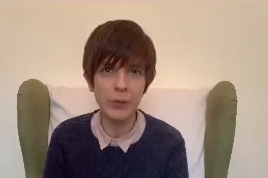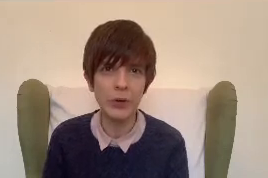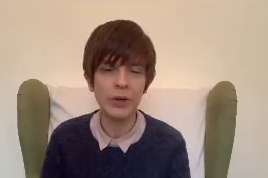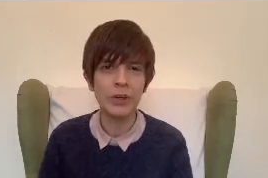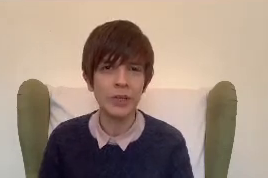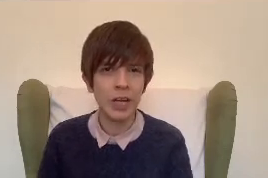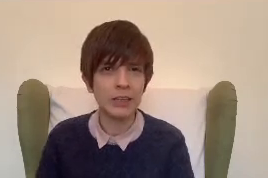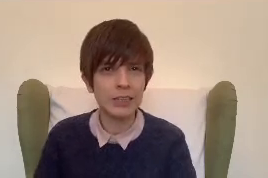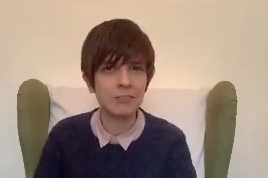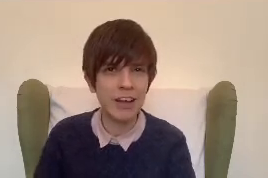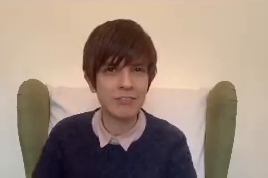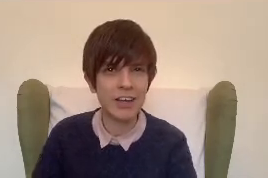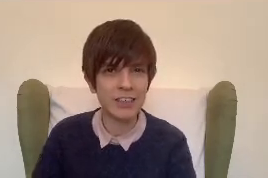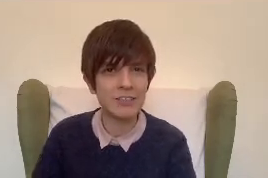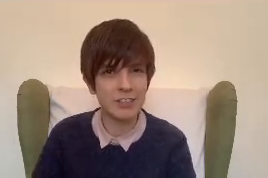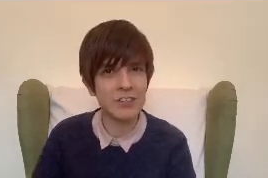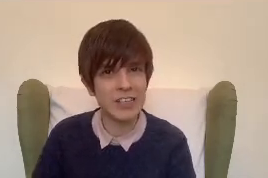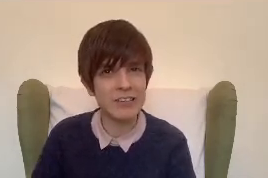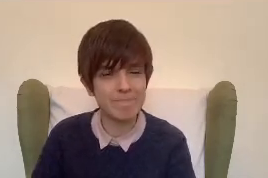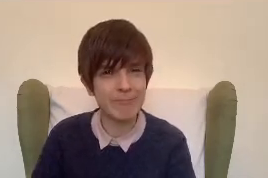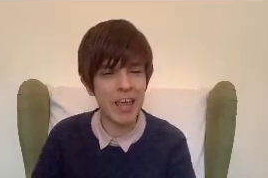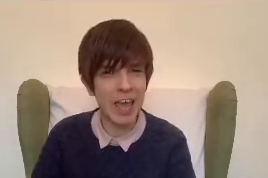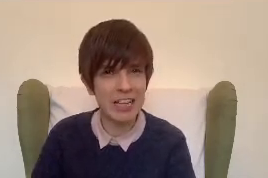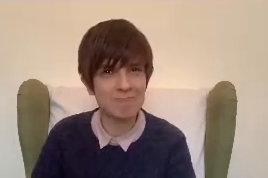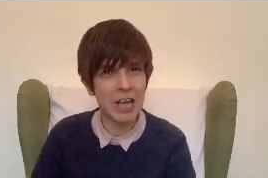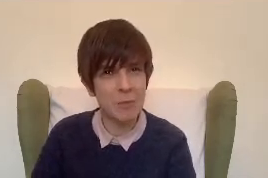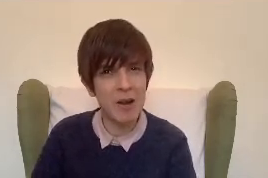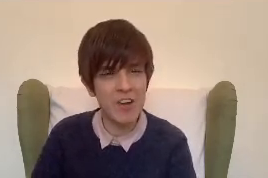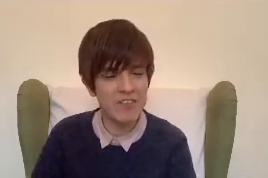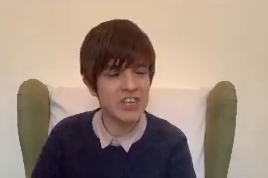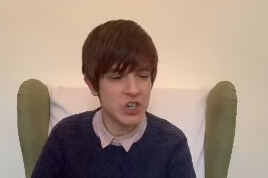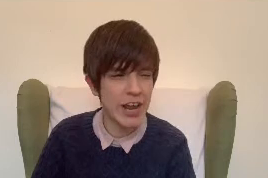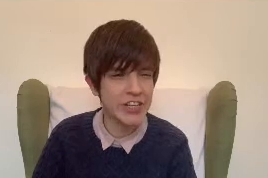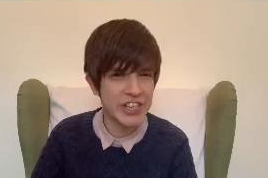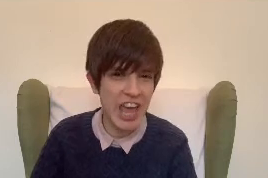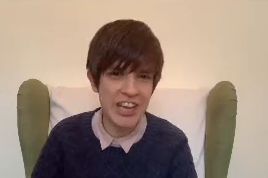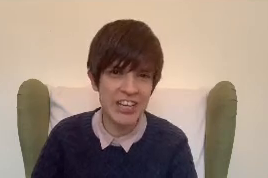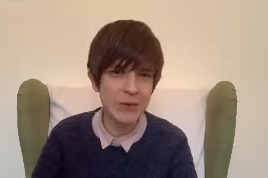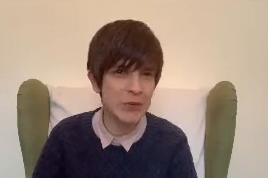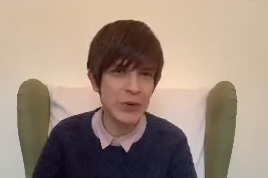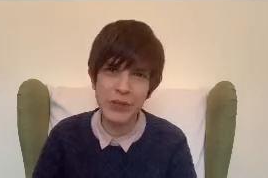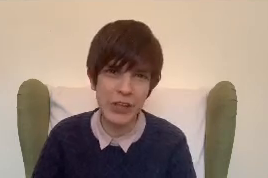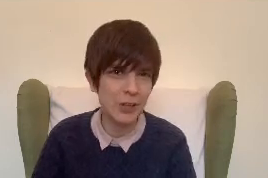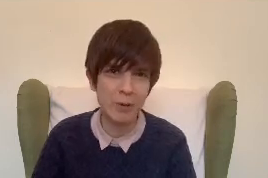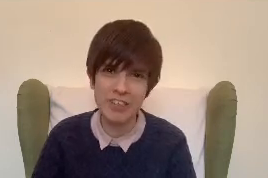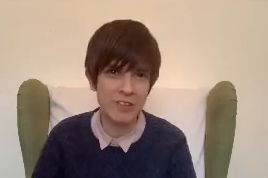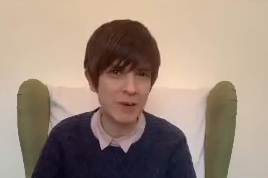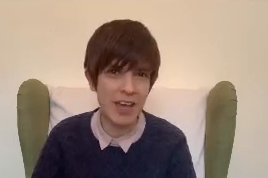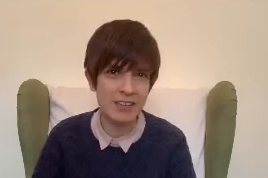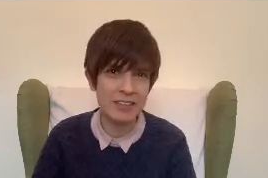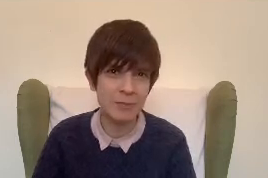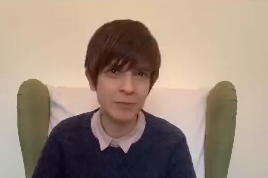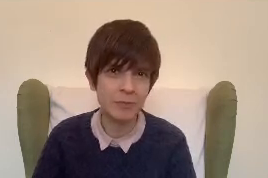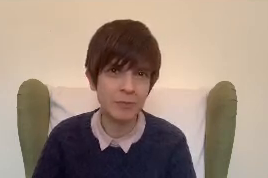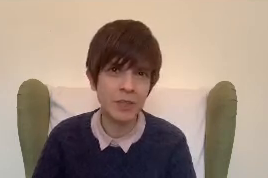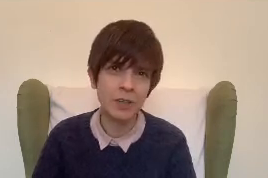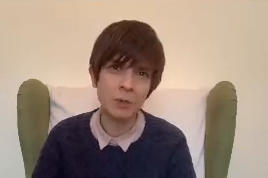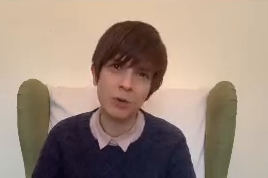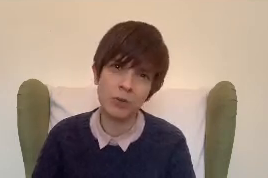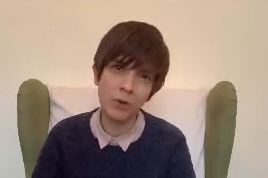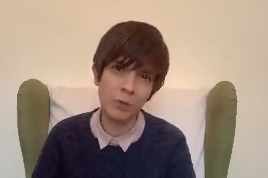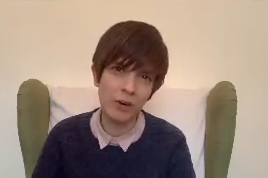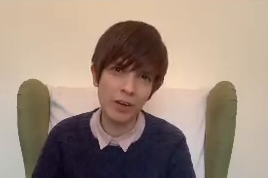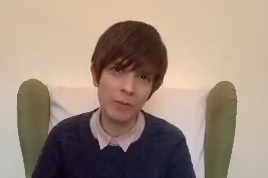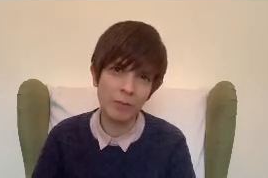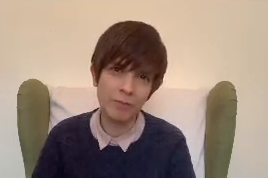know. And Little Red Riding Hood agreed. It had been a very strange day, and it was all a little bit of a mess.